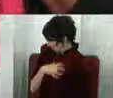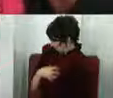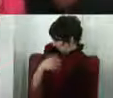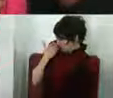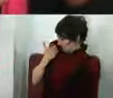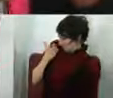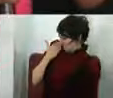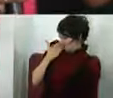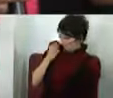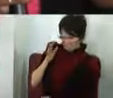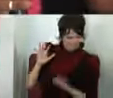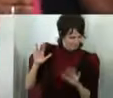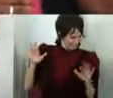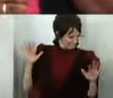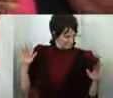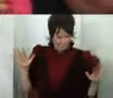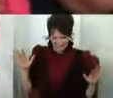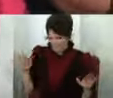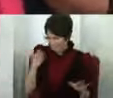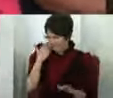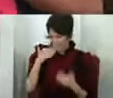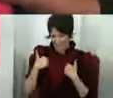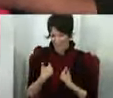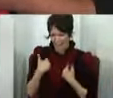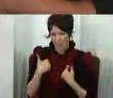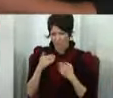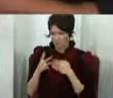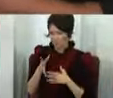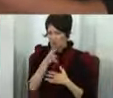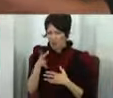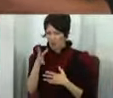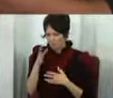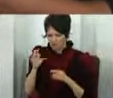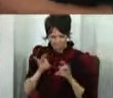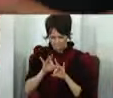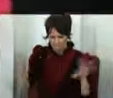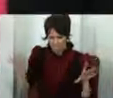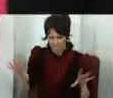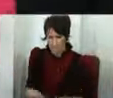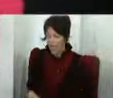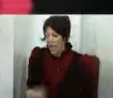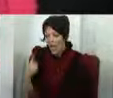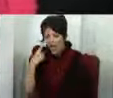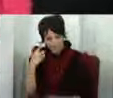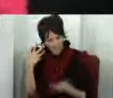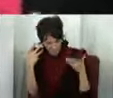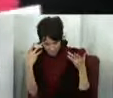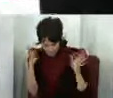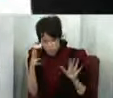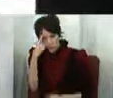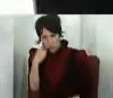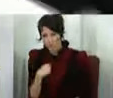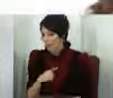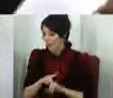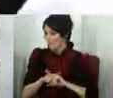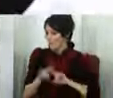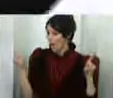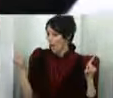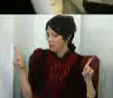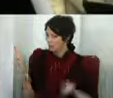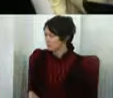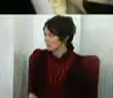Ew! It smells like a stable in here. And thought that would be the end of it for me, but I